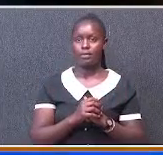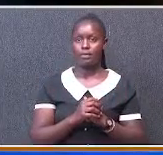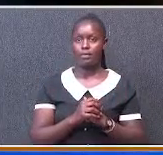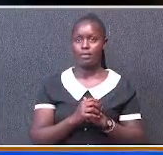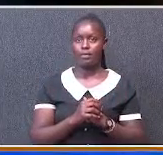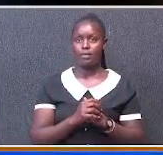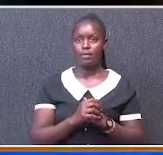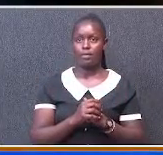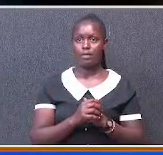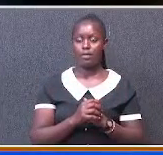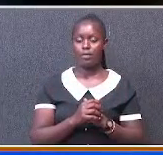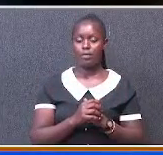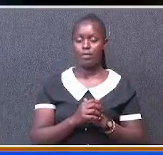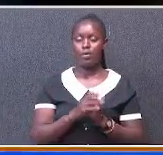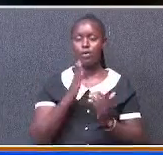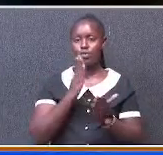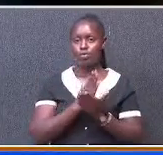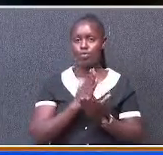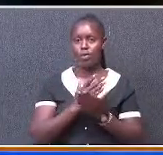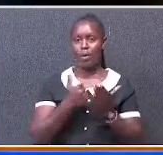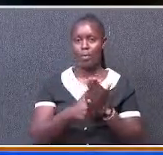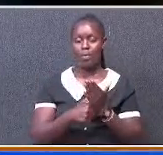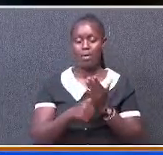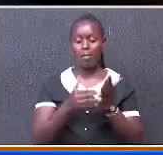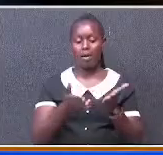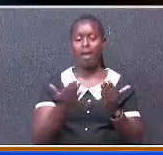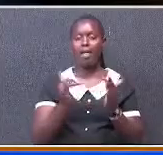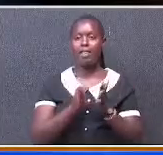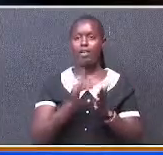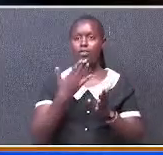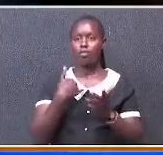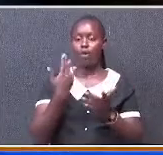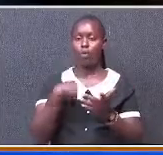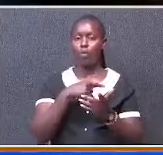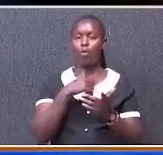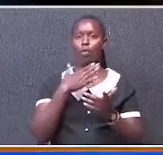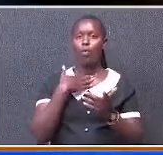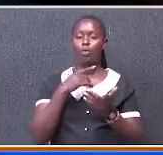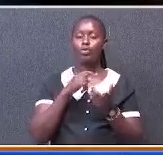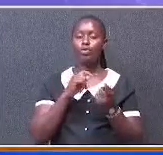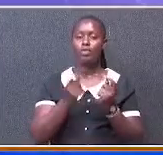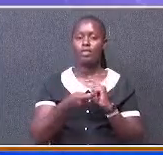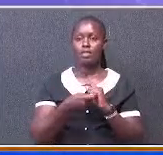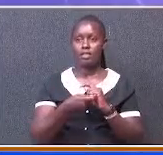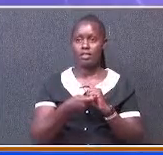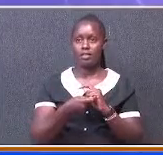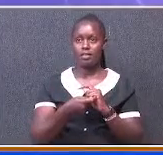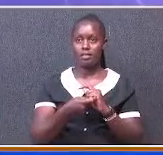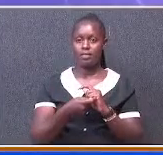So you have seen there's a problem. This is why we are making noise that we need change. We need change.